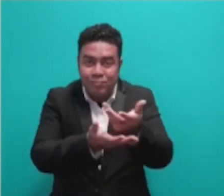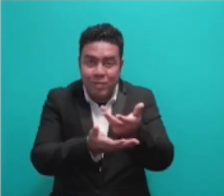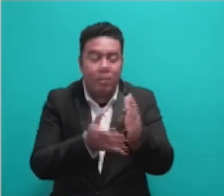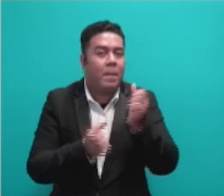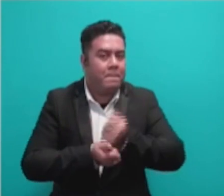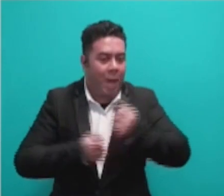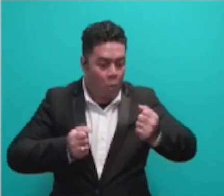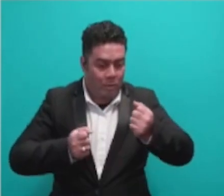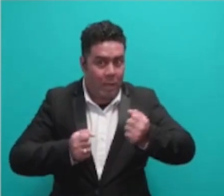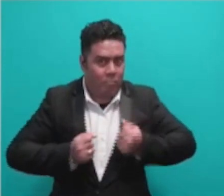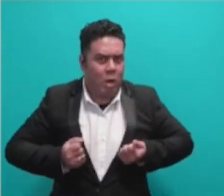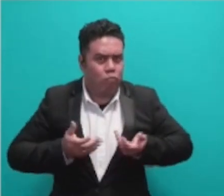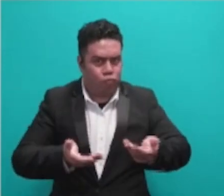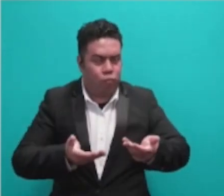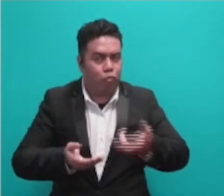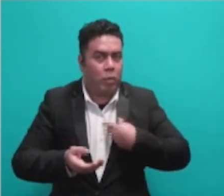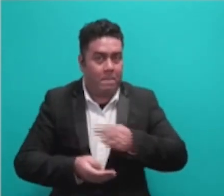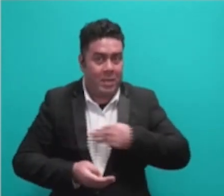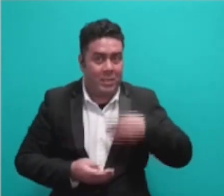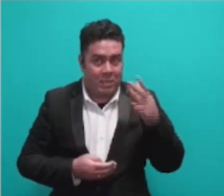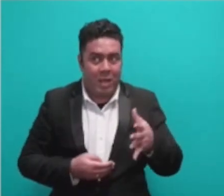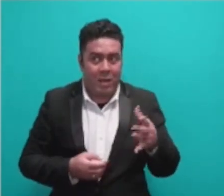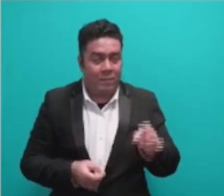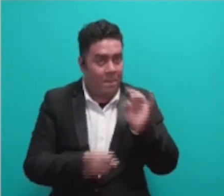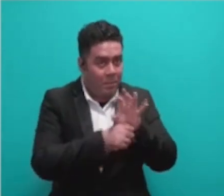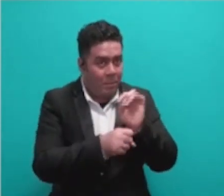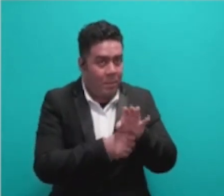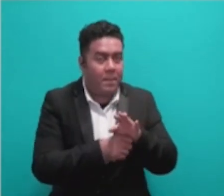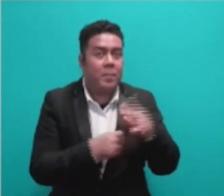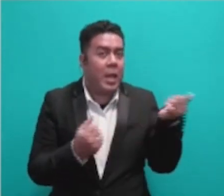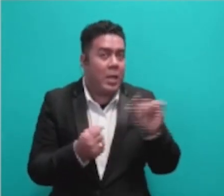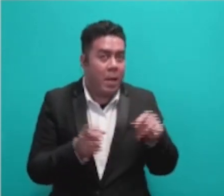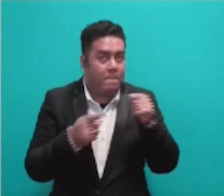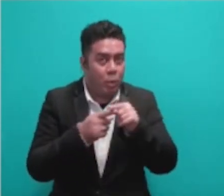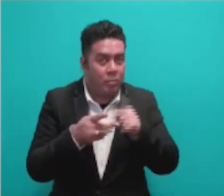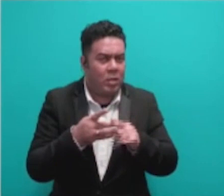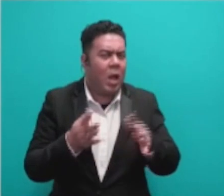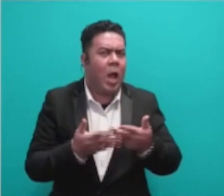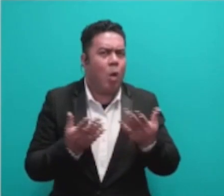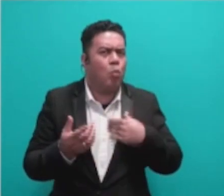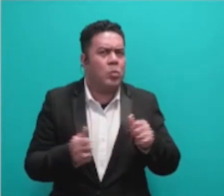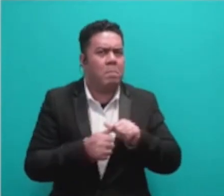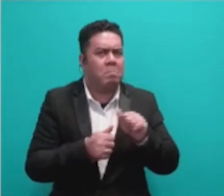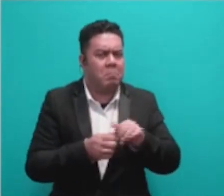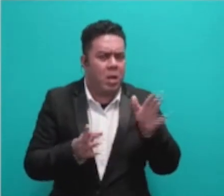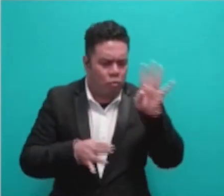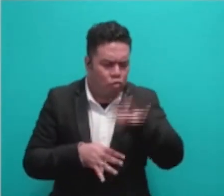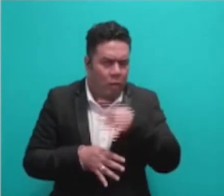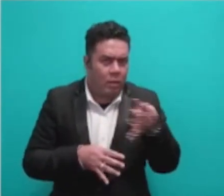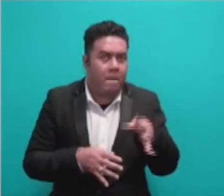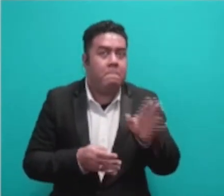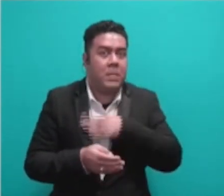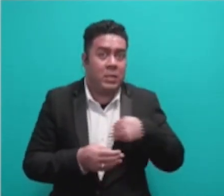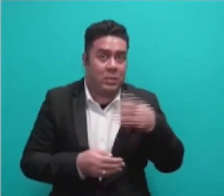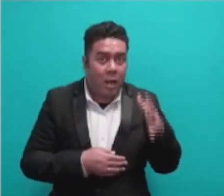now given to the Minister to advise the President in any appointment, how will it be vetted? Because a Minister,